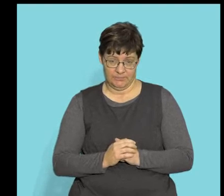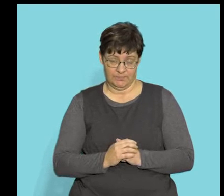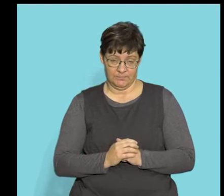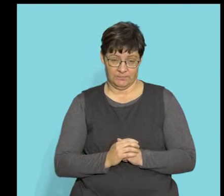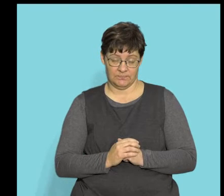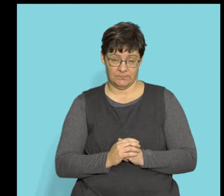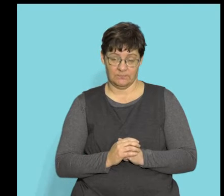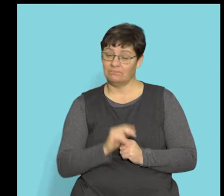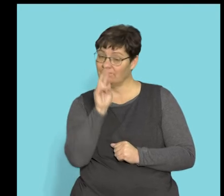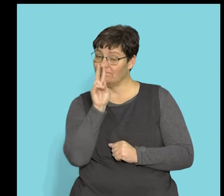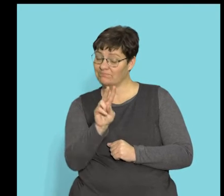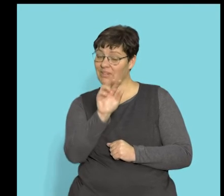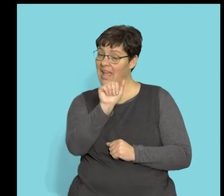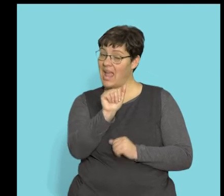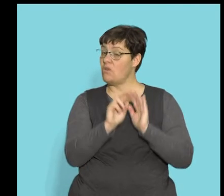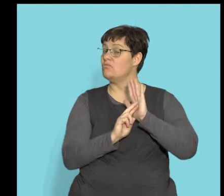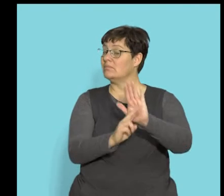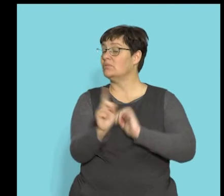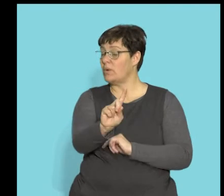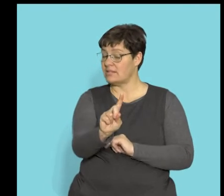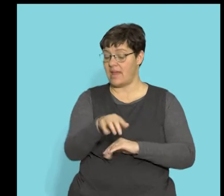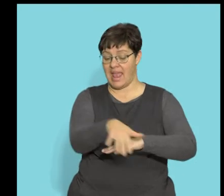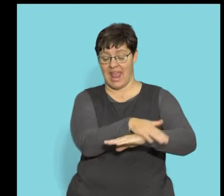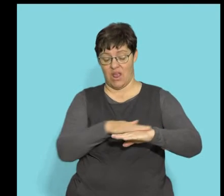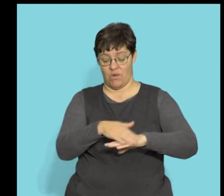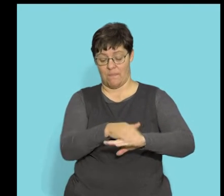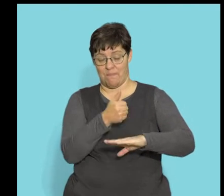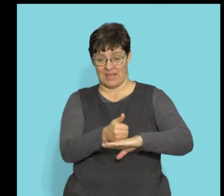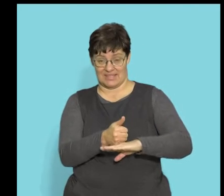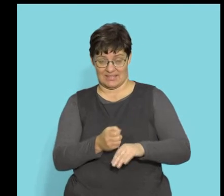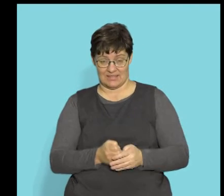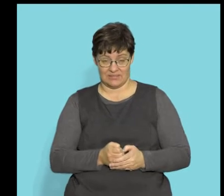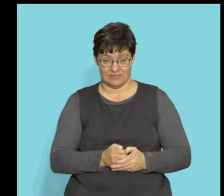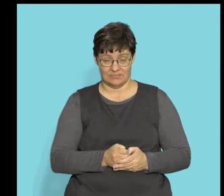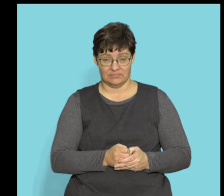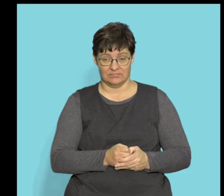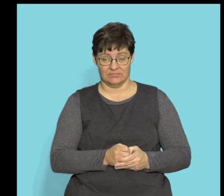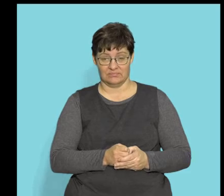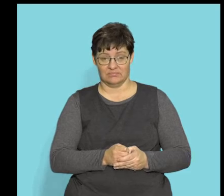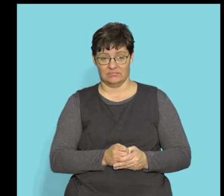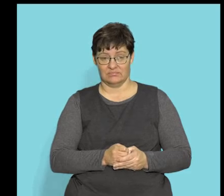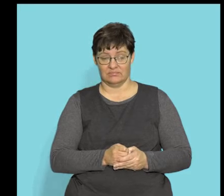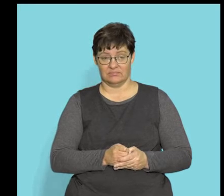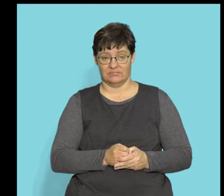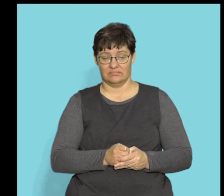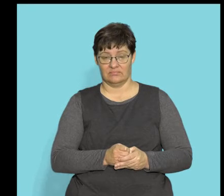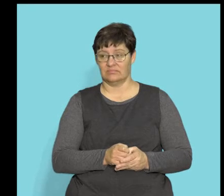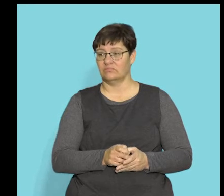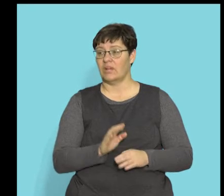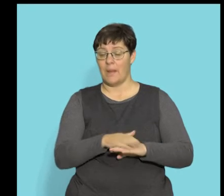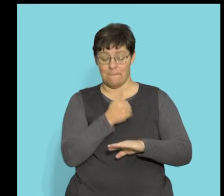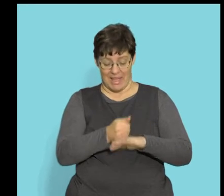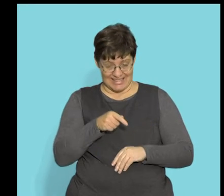height. Please note that the A represents the area of the base triangle. So I'll first have to find what the area of